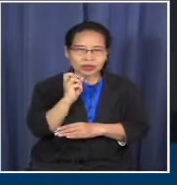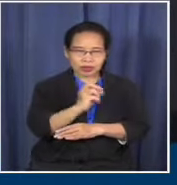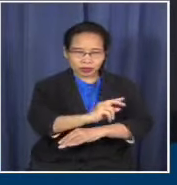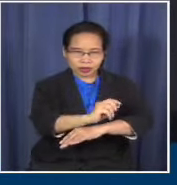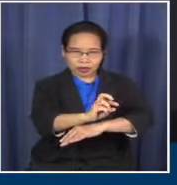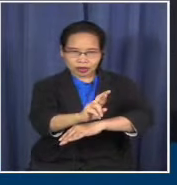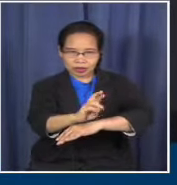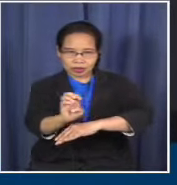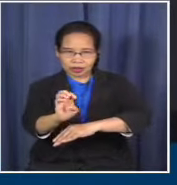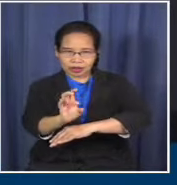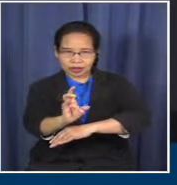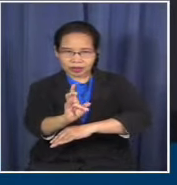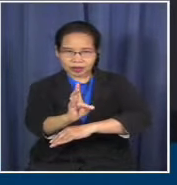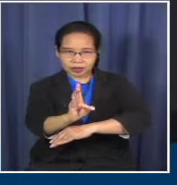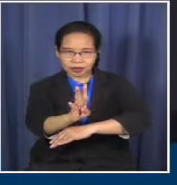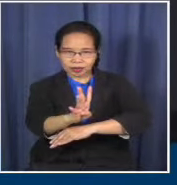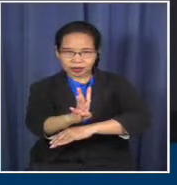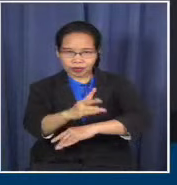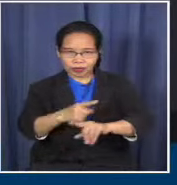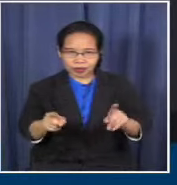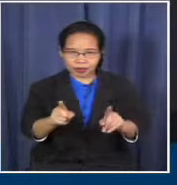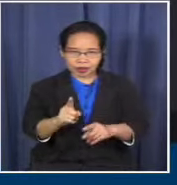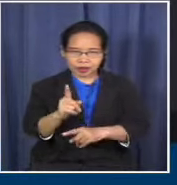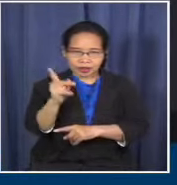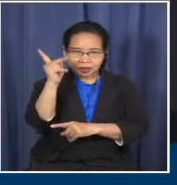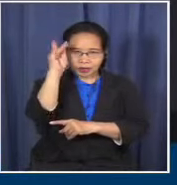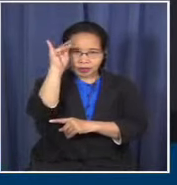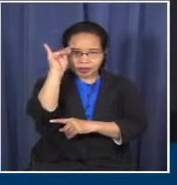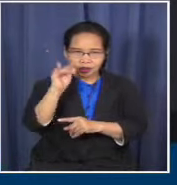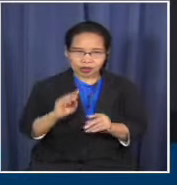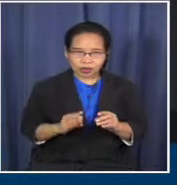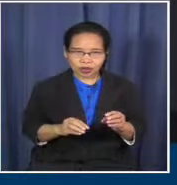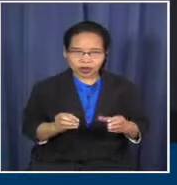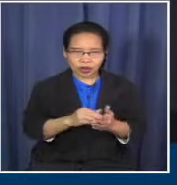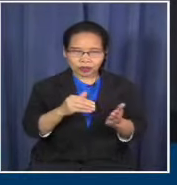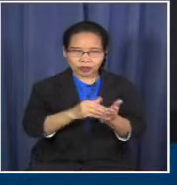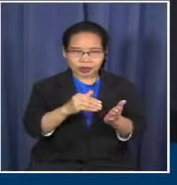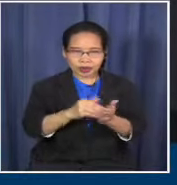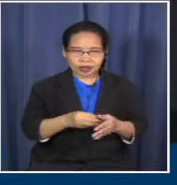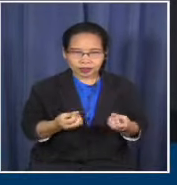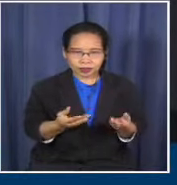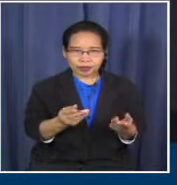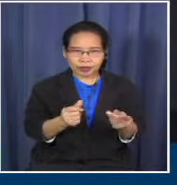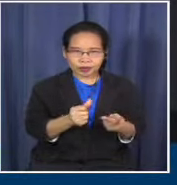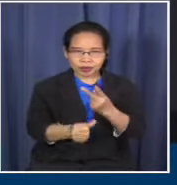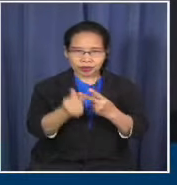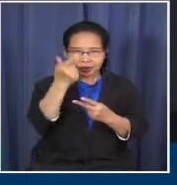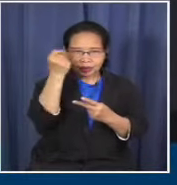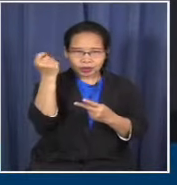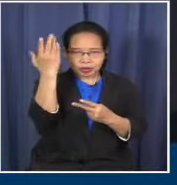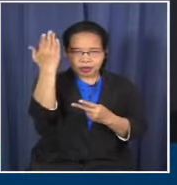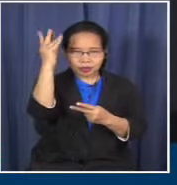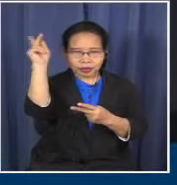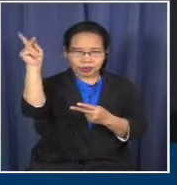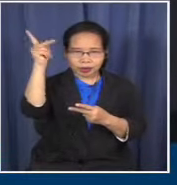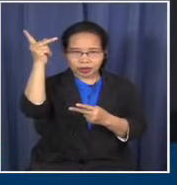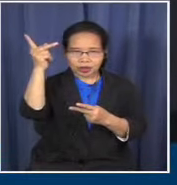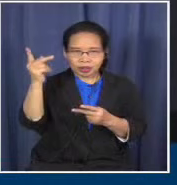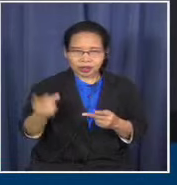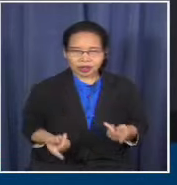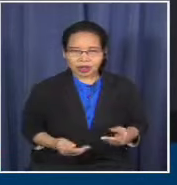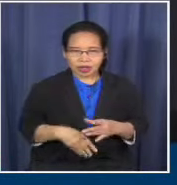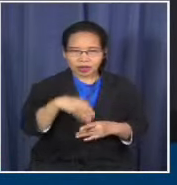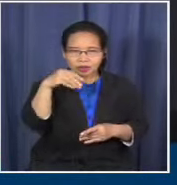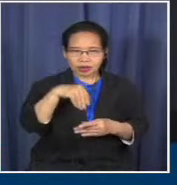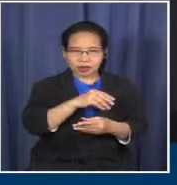in 1774. But Priestley is often given priority because his publication came out